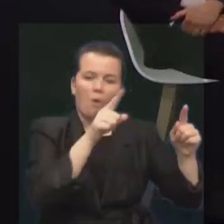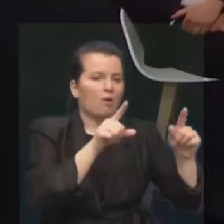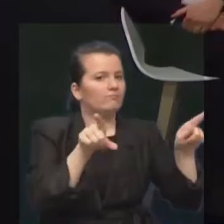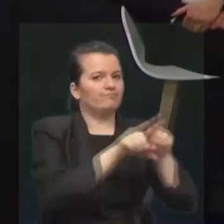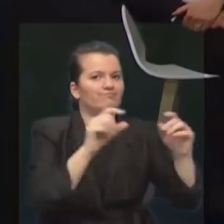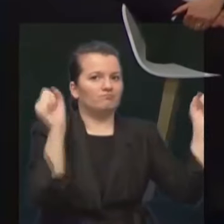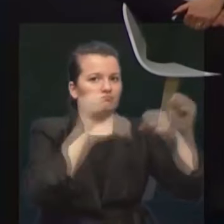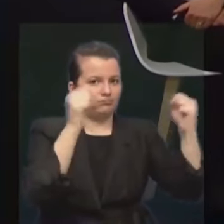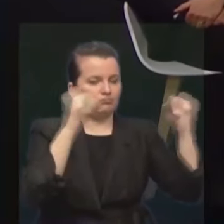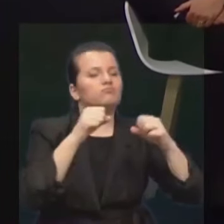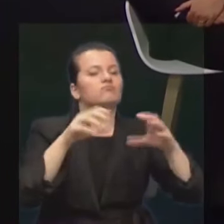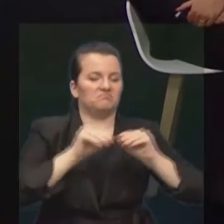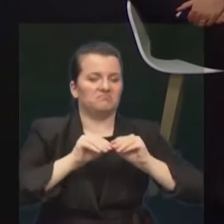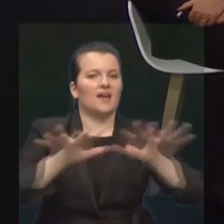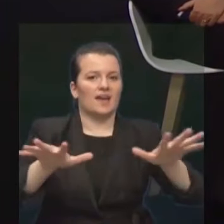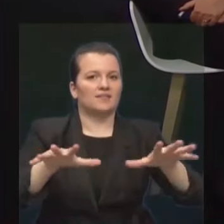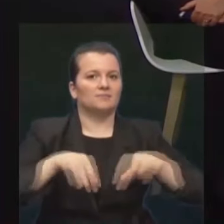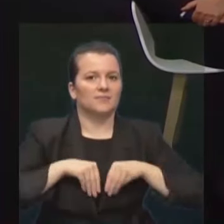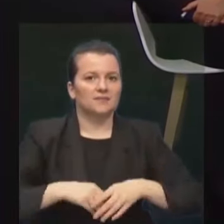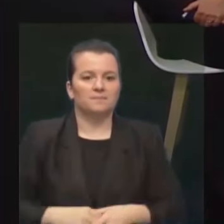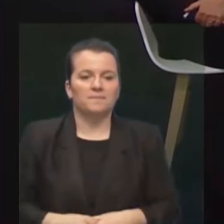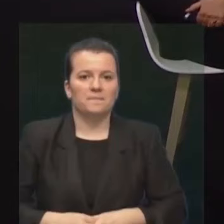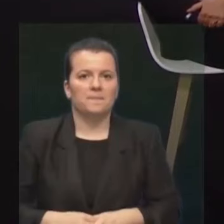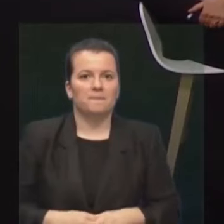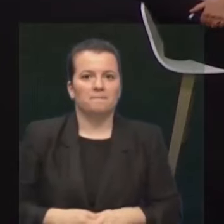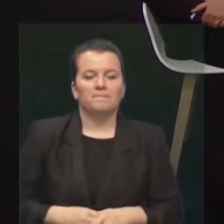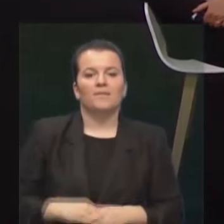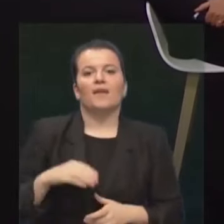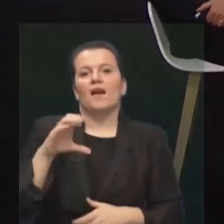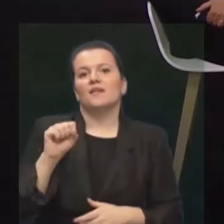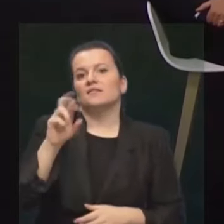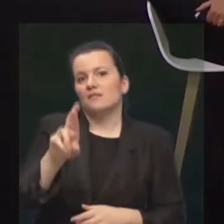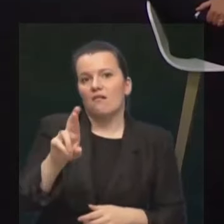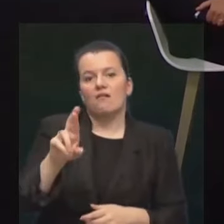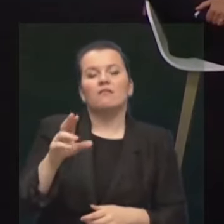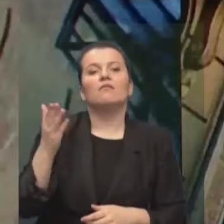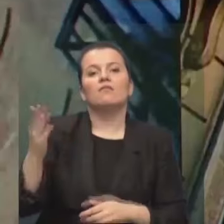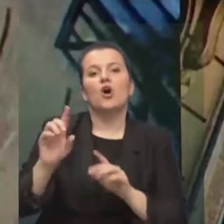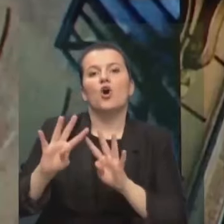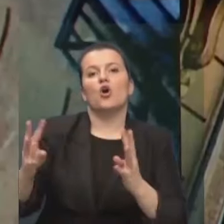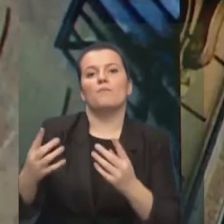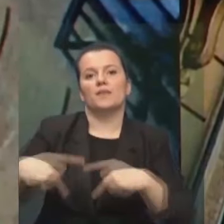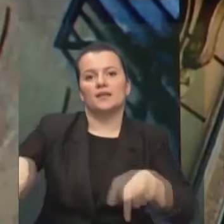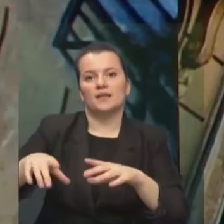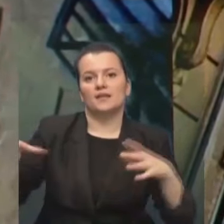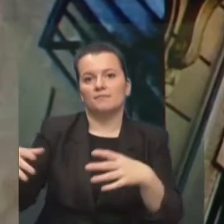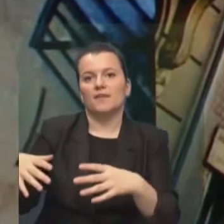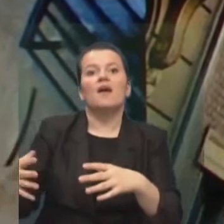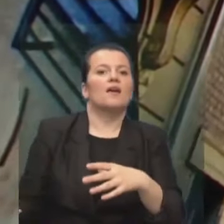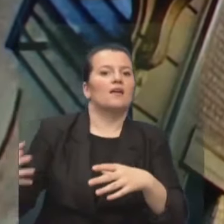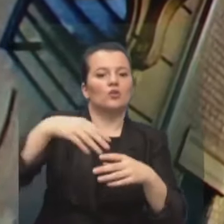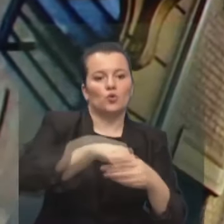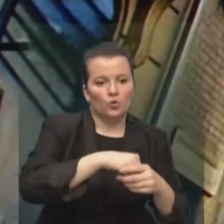of directors, as well as the ethics and CSR committee, were involved in defining the